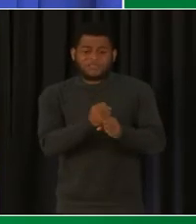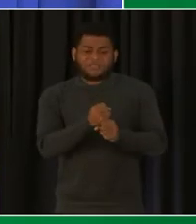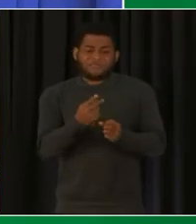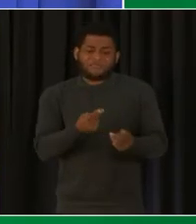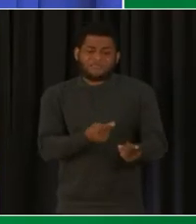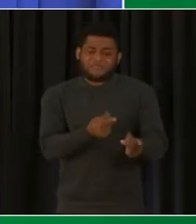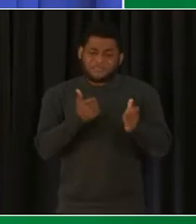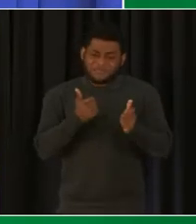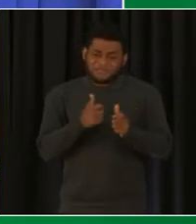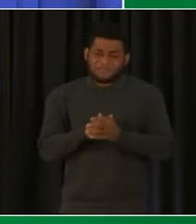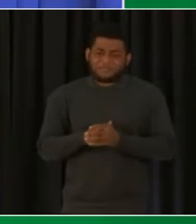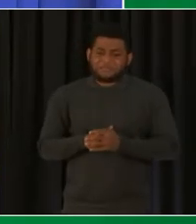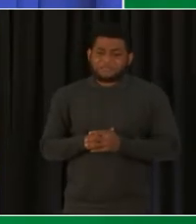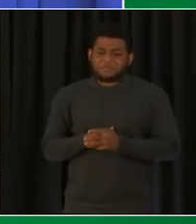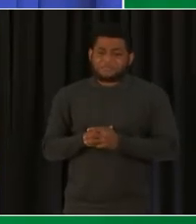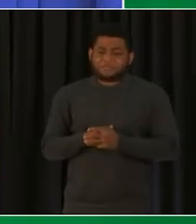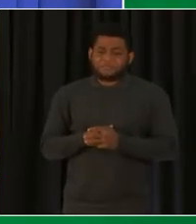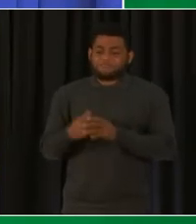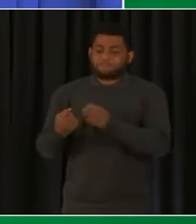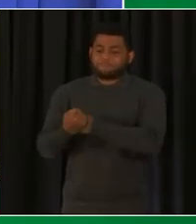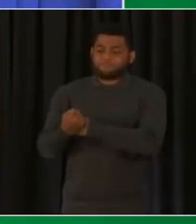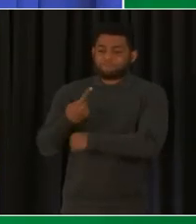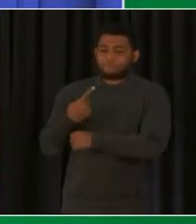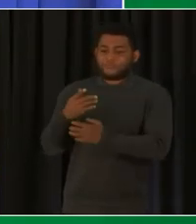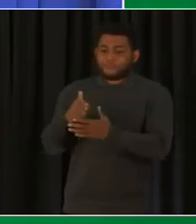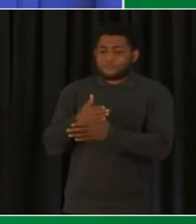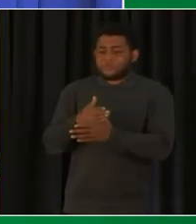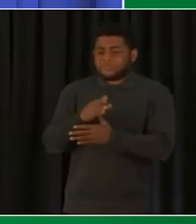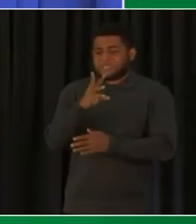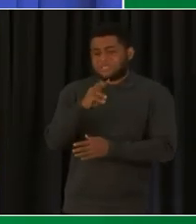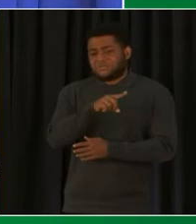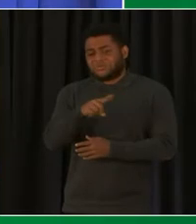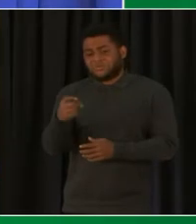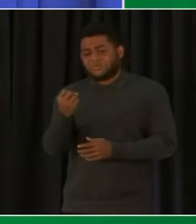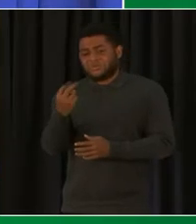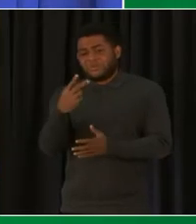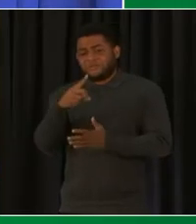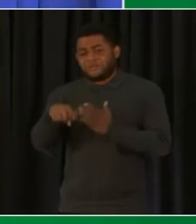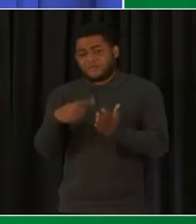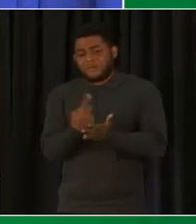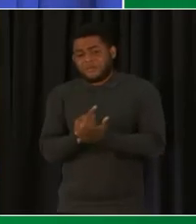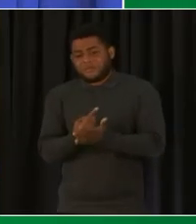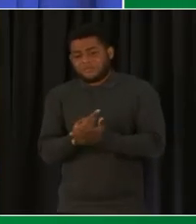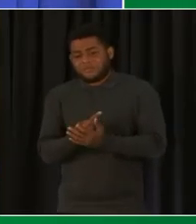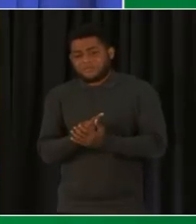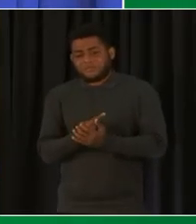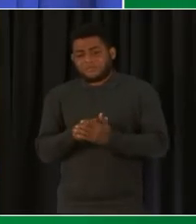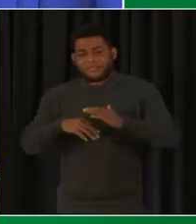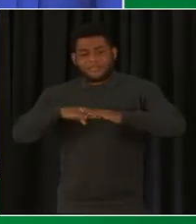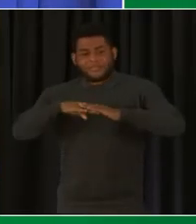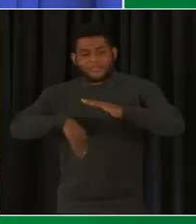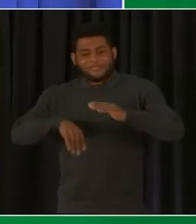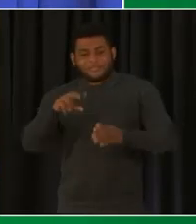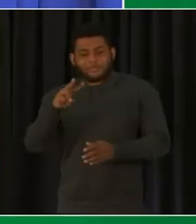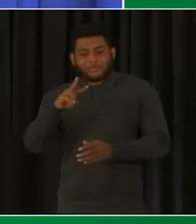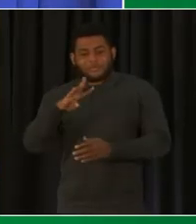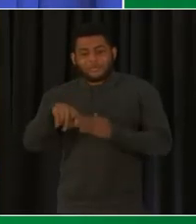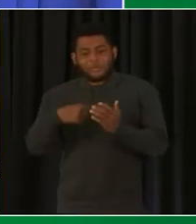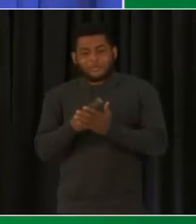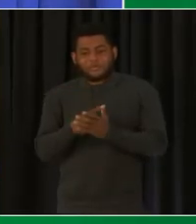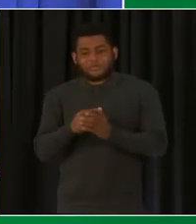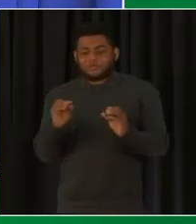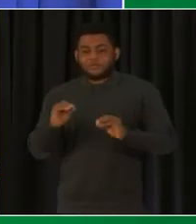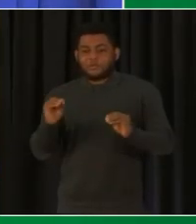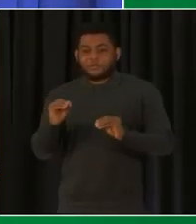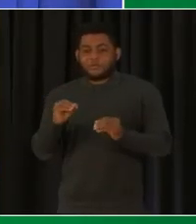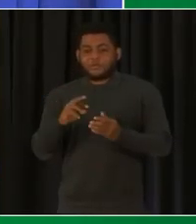typically you're able to get your results between 6 and 12 hours, no later than 24 hours. We've not seen any results take longer